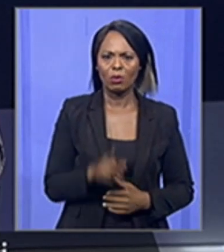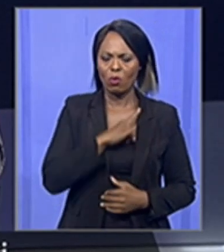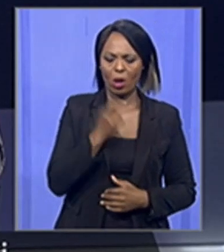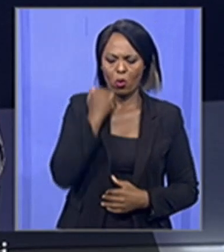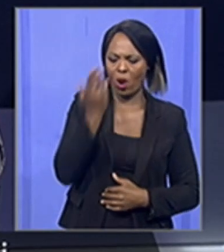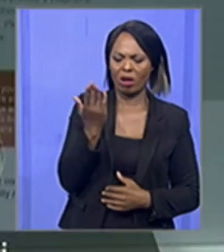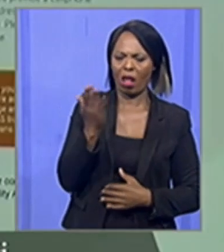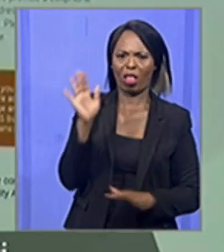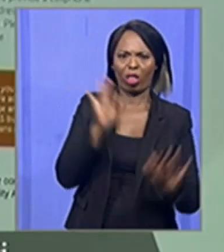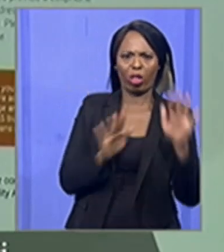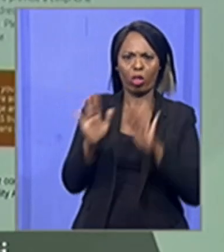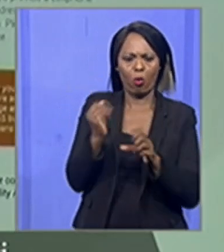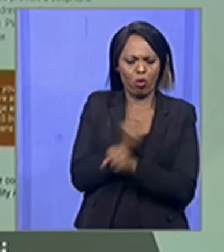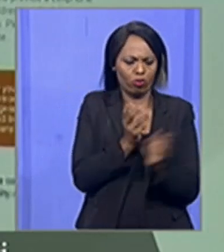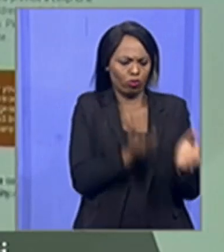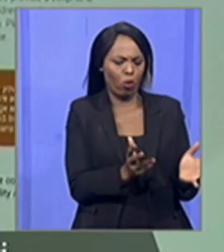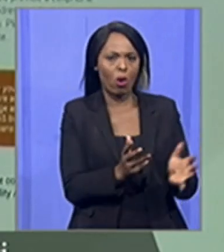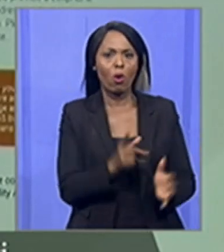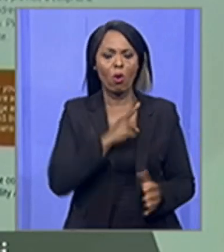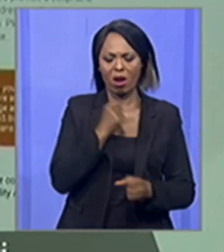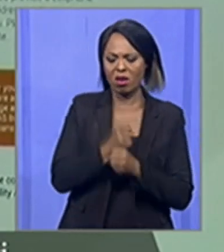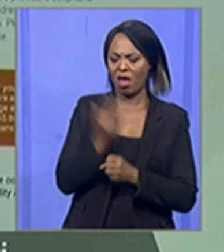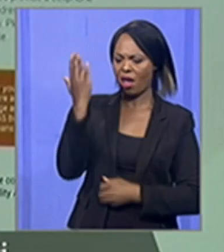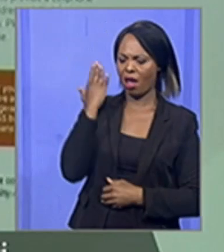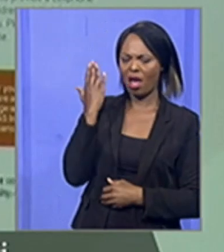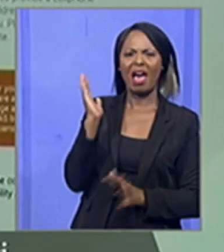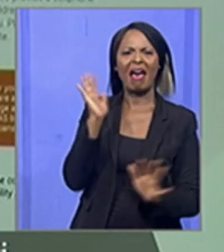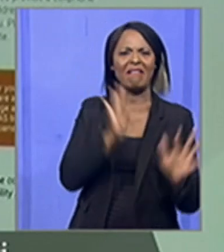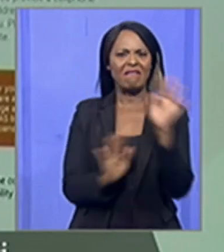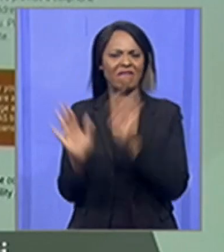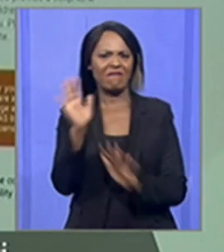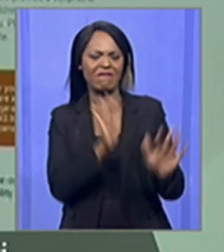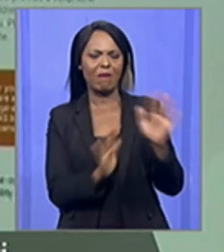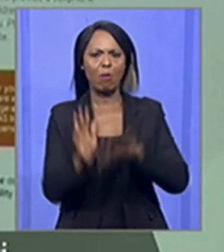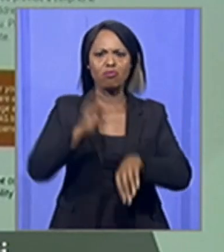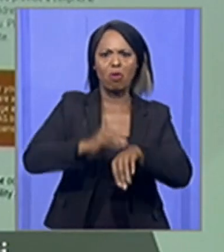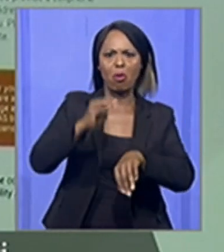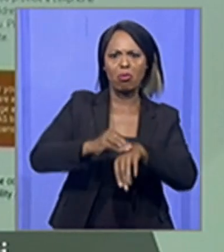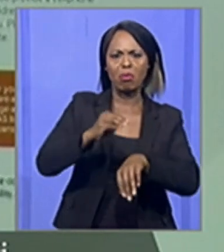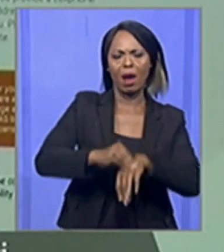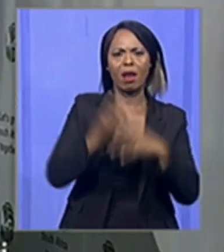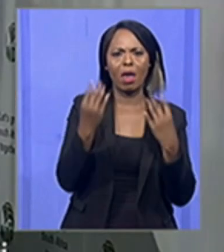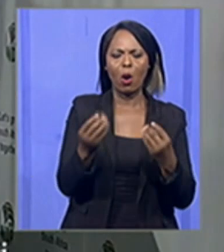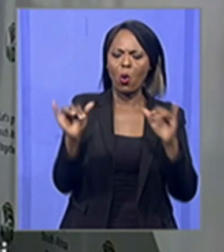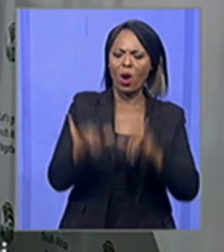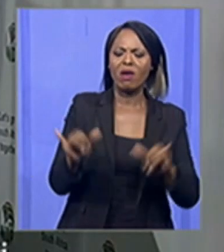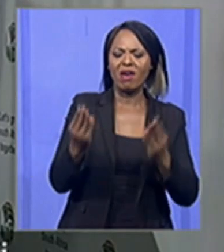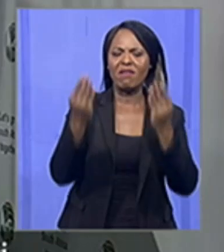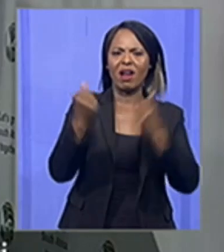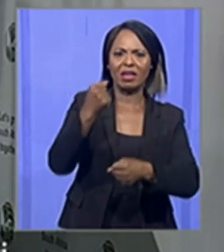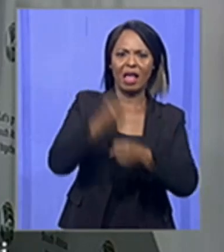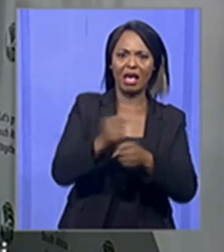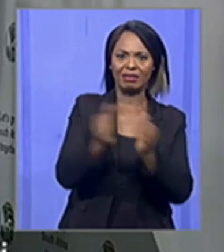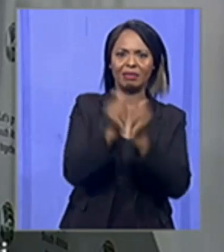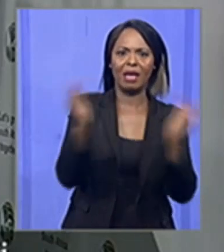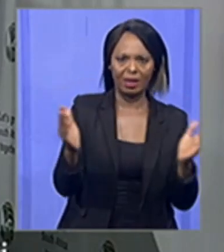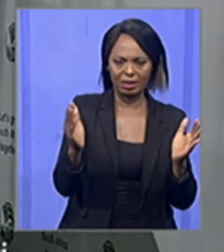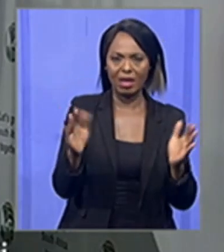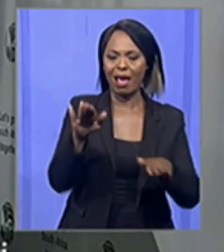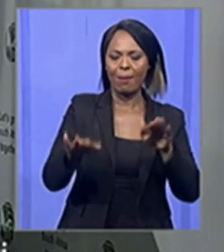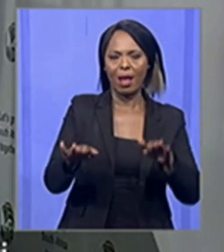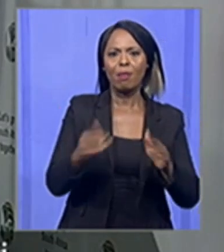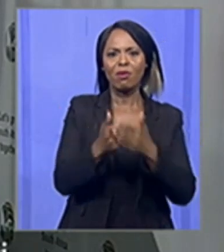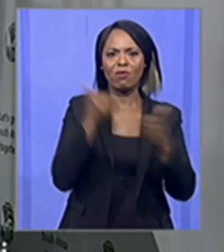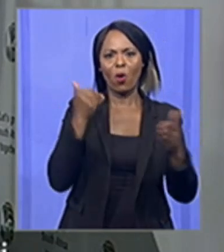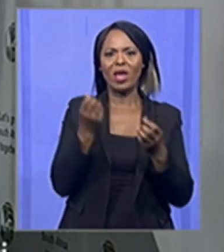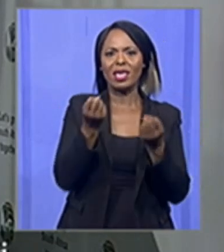kwešišitše gore ngwage e fetileng go ne go na le bothata bona bo ba gore re tlo emela ngwaga wa ditšhelete o fitlha pele re ka fana ka